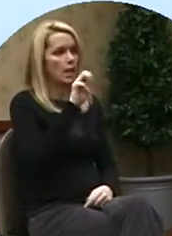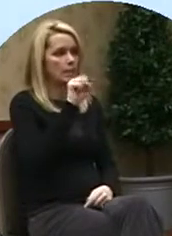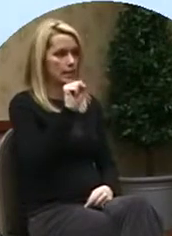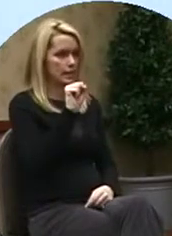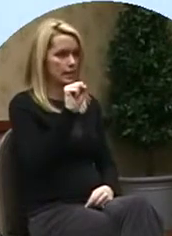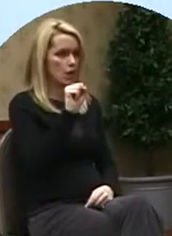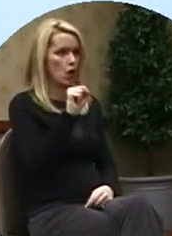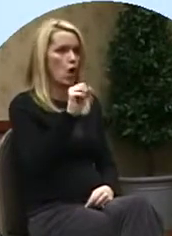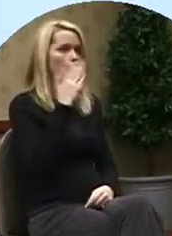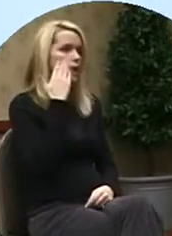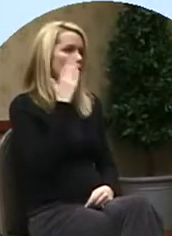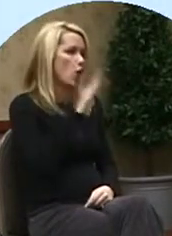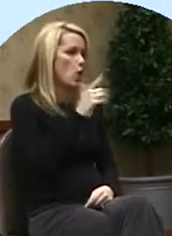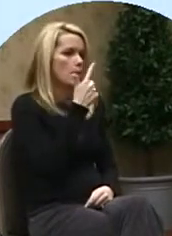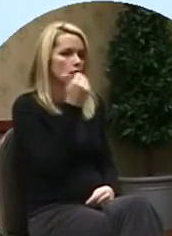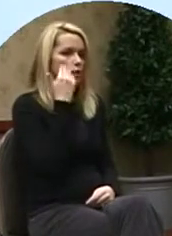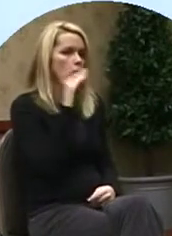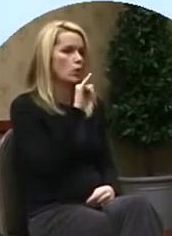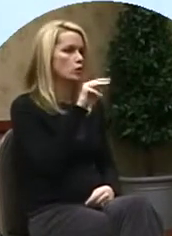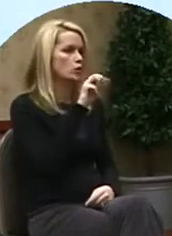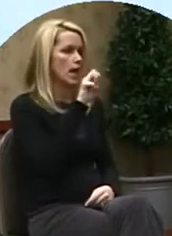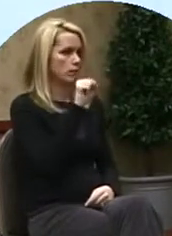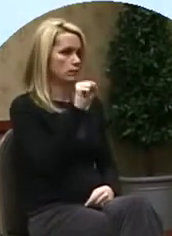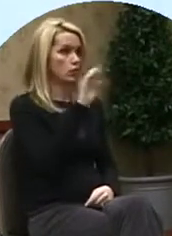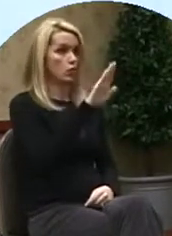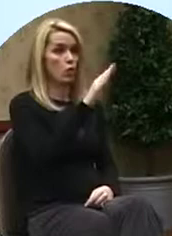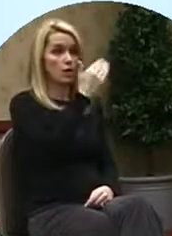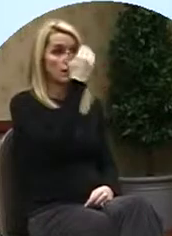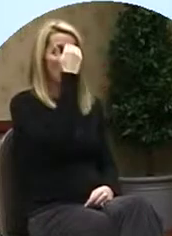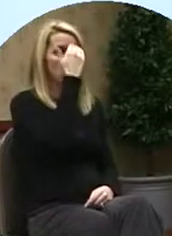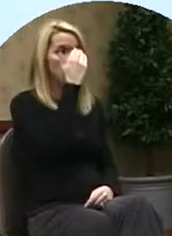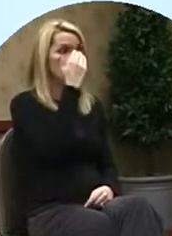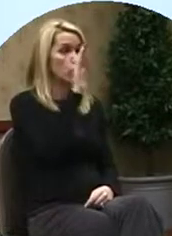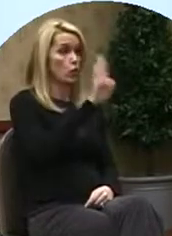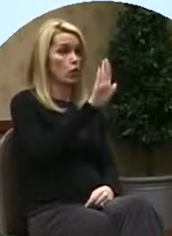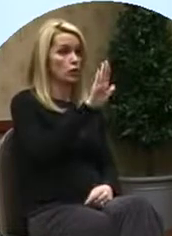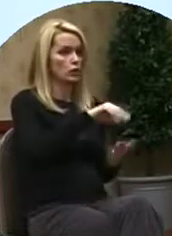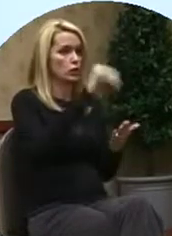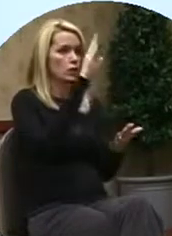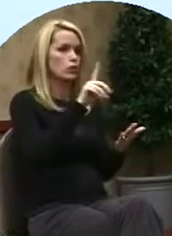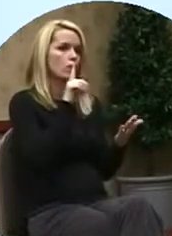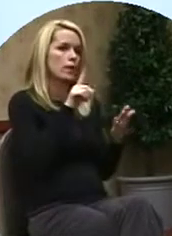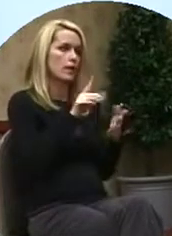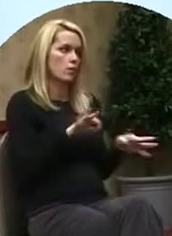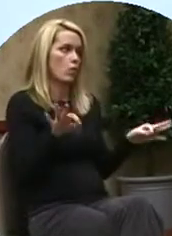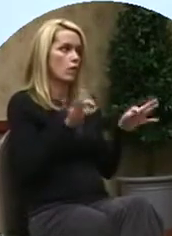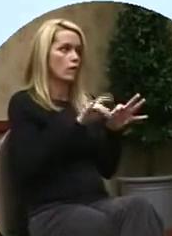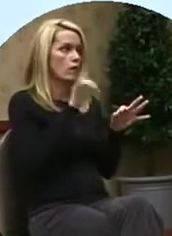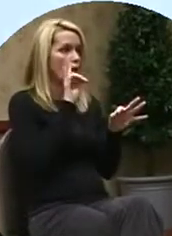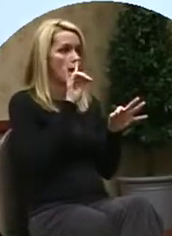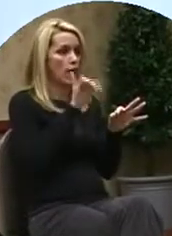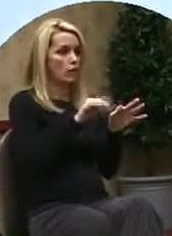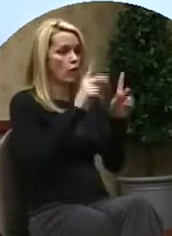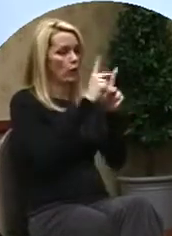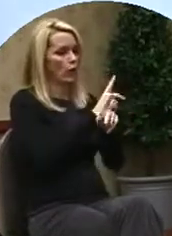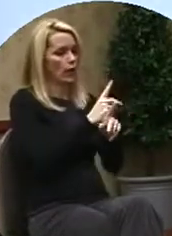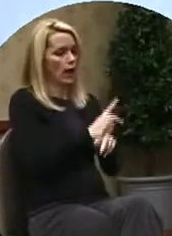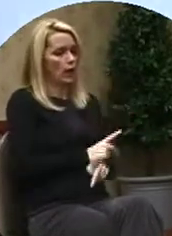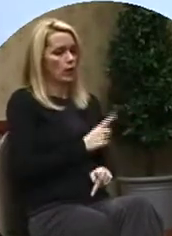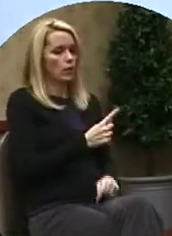we don't know that because we don't know James. And this is where your knowledge of your students really makes a difference. Because here you're